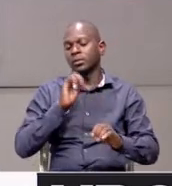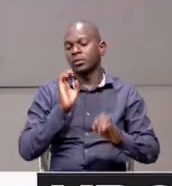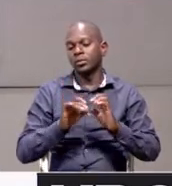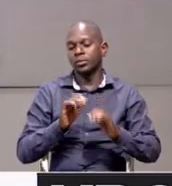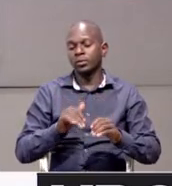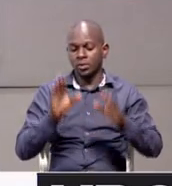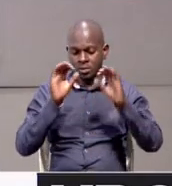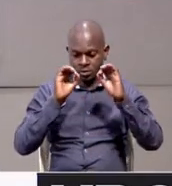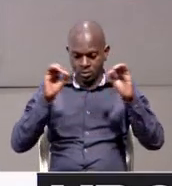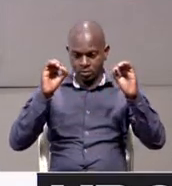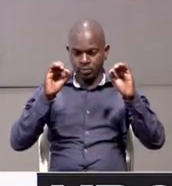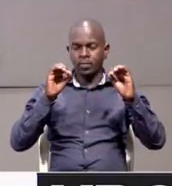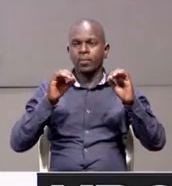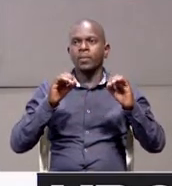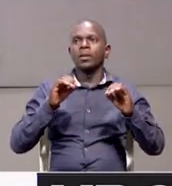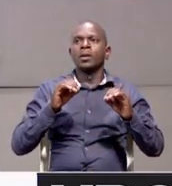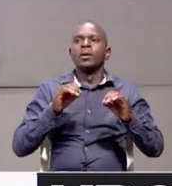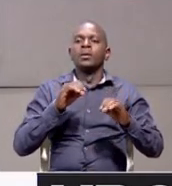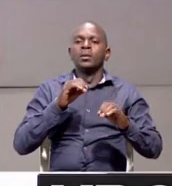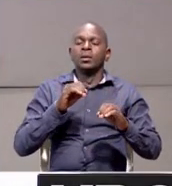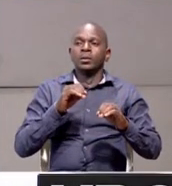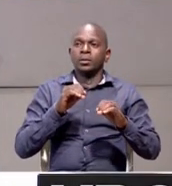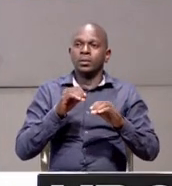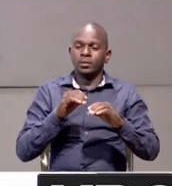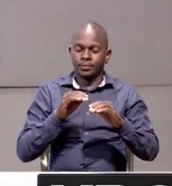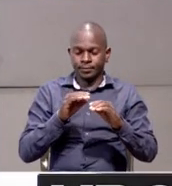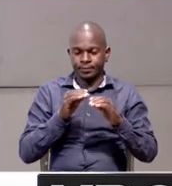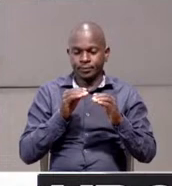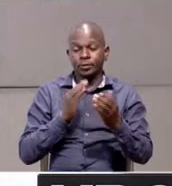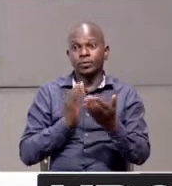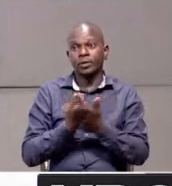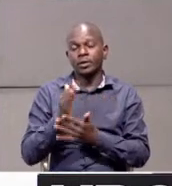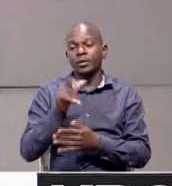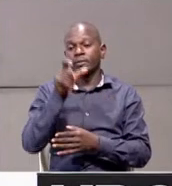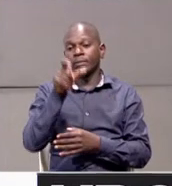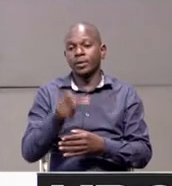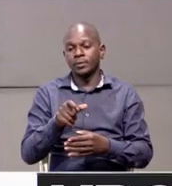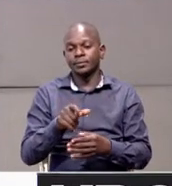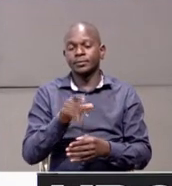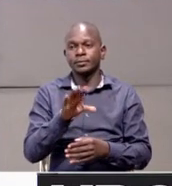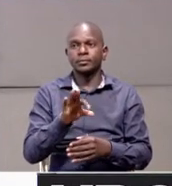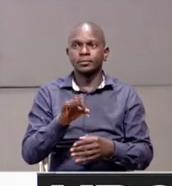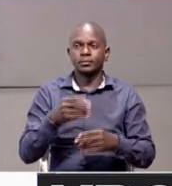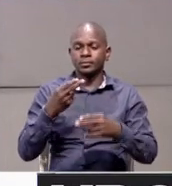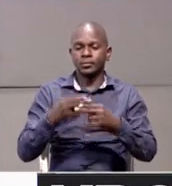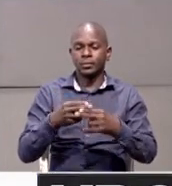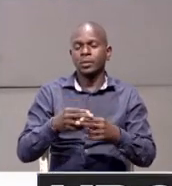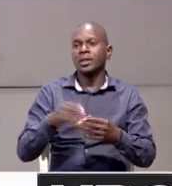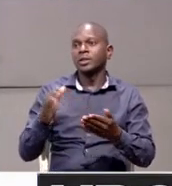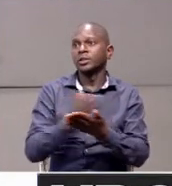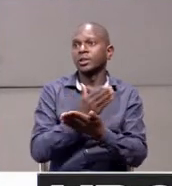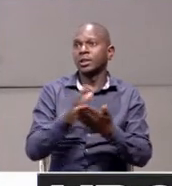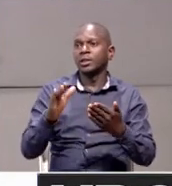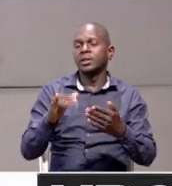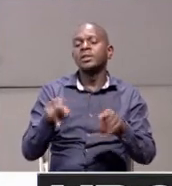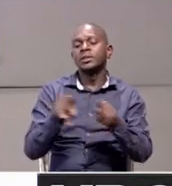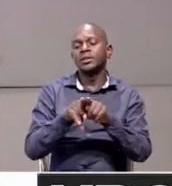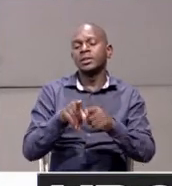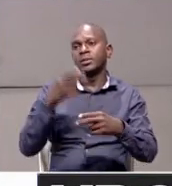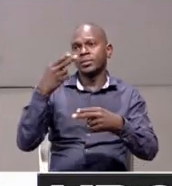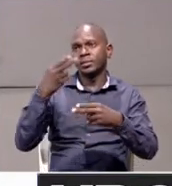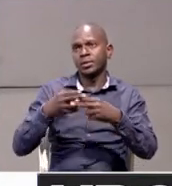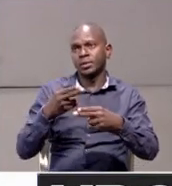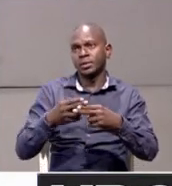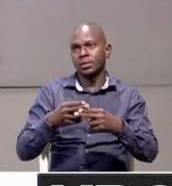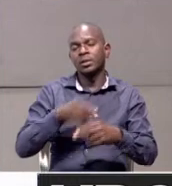president, Haji Yunus Kakande, has clarified the matter. The righty person chosen by the president shared similar names. Just a matter of a mistake that